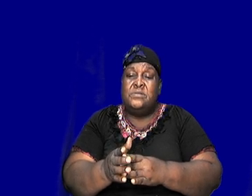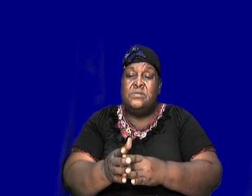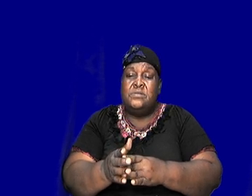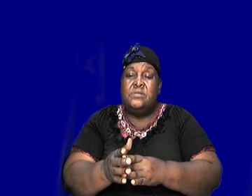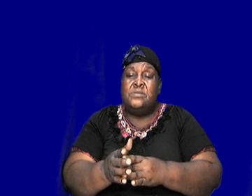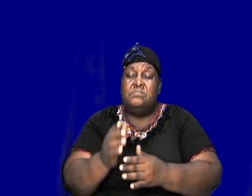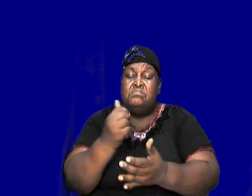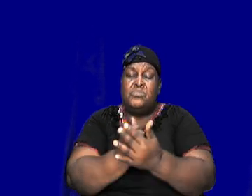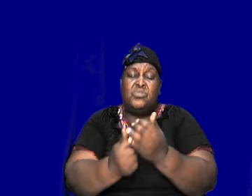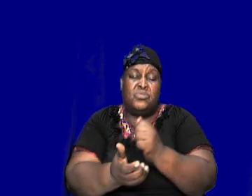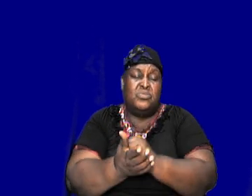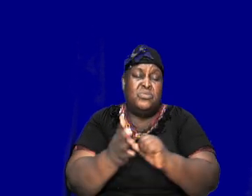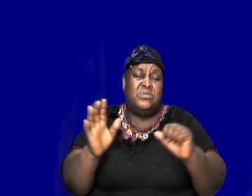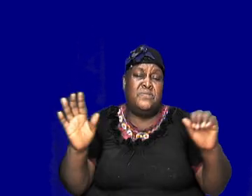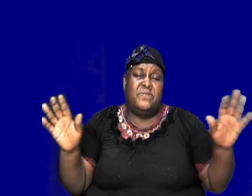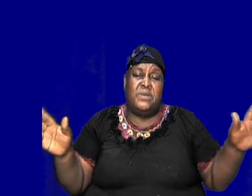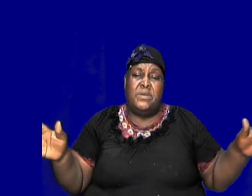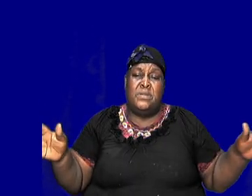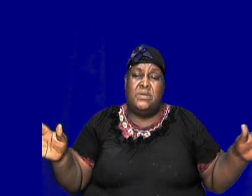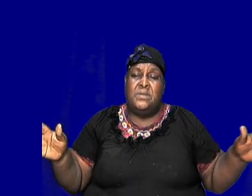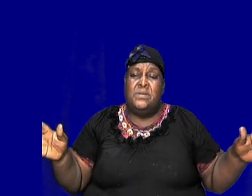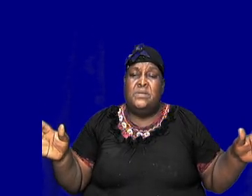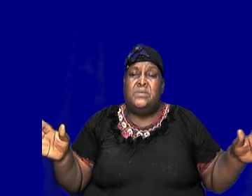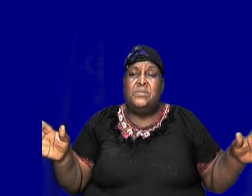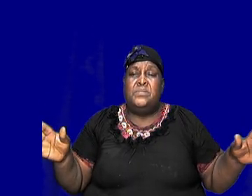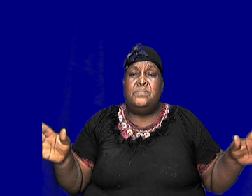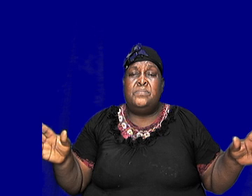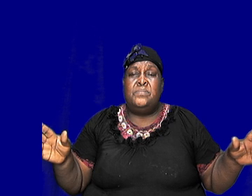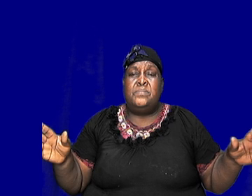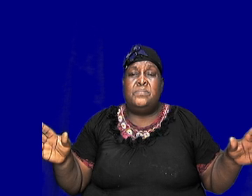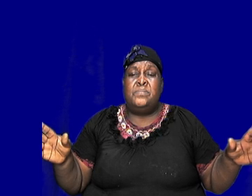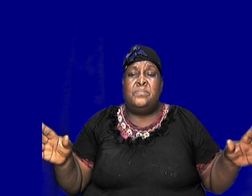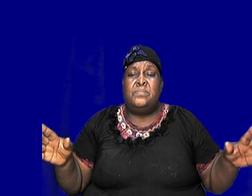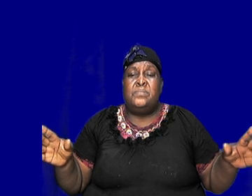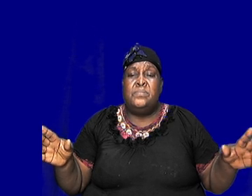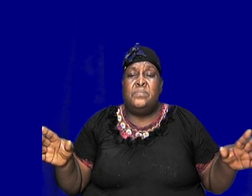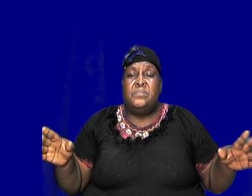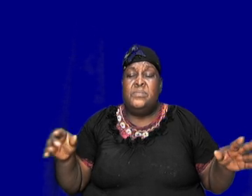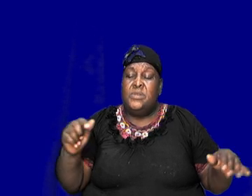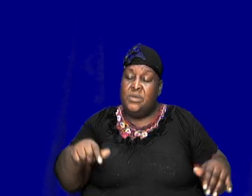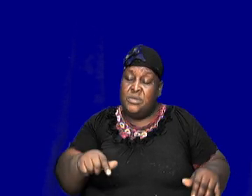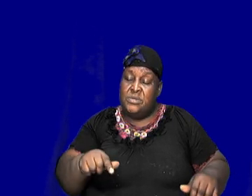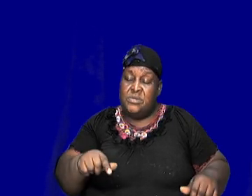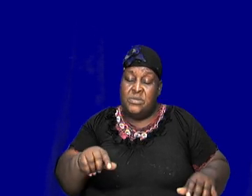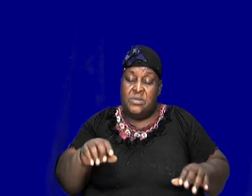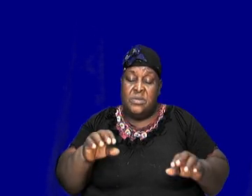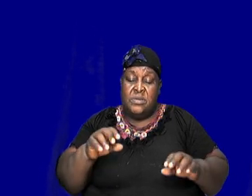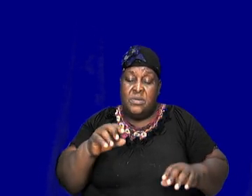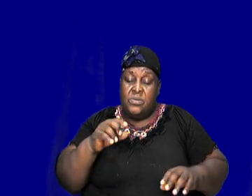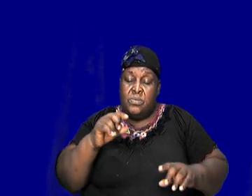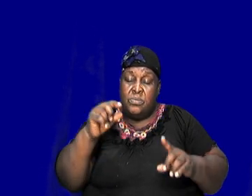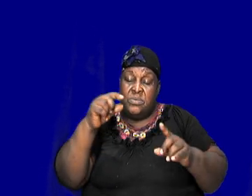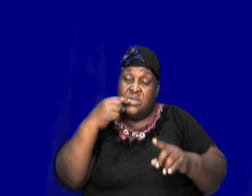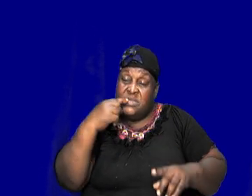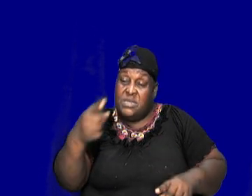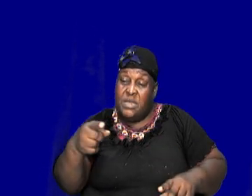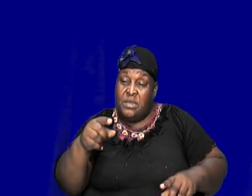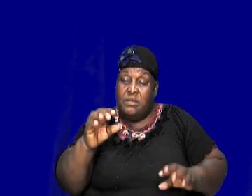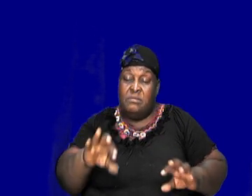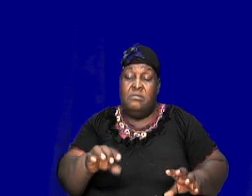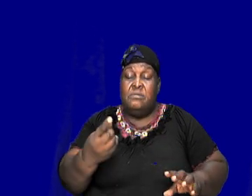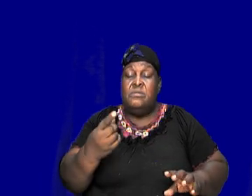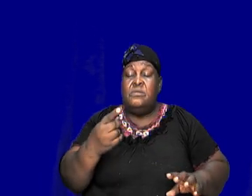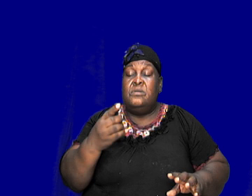been crucified. And as I said, this account can only be found in the book of